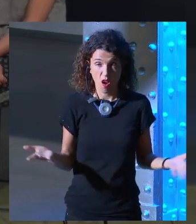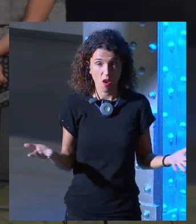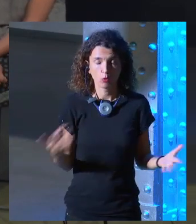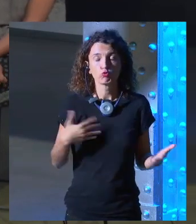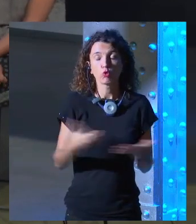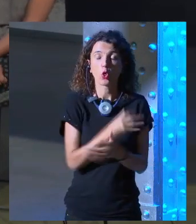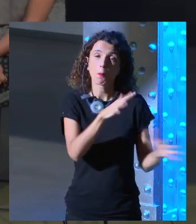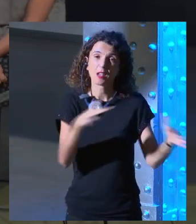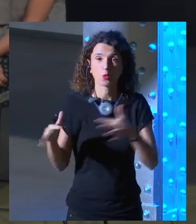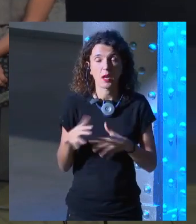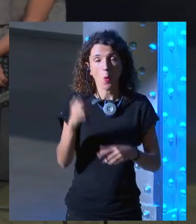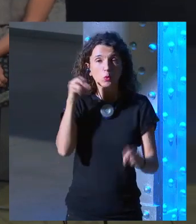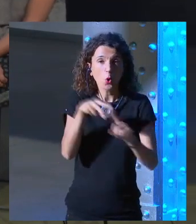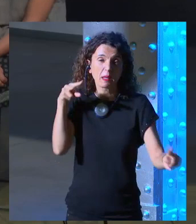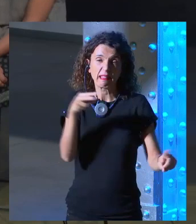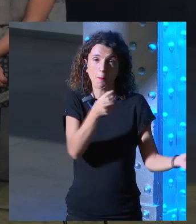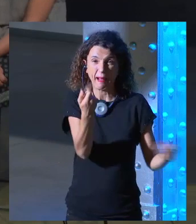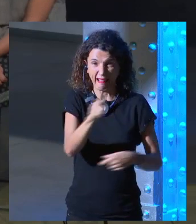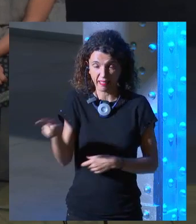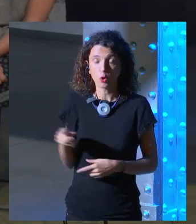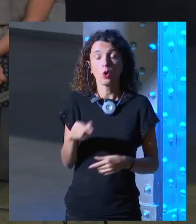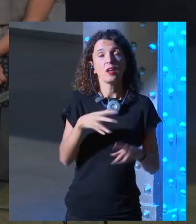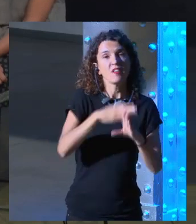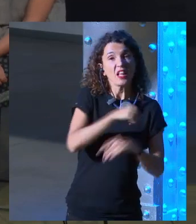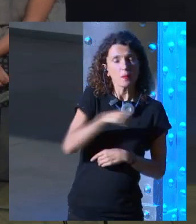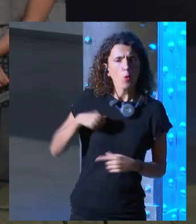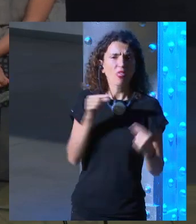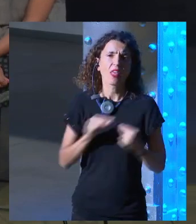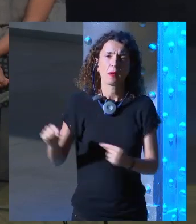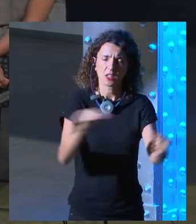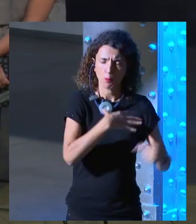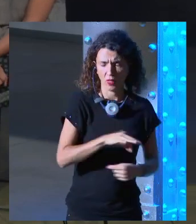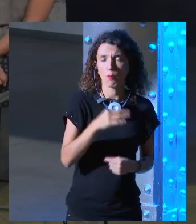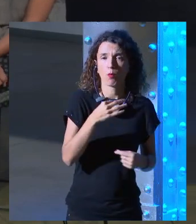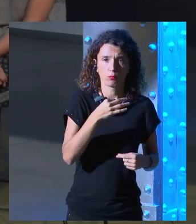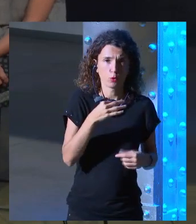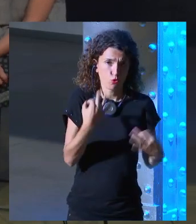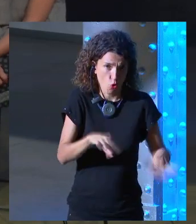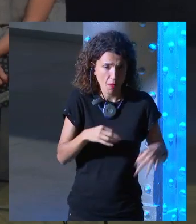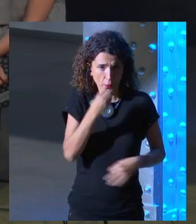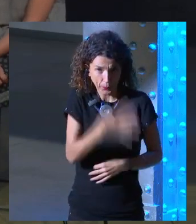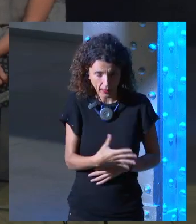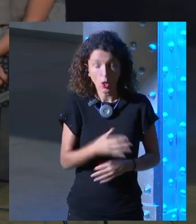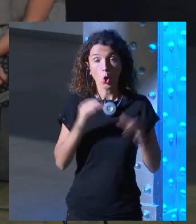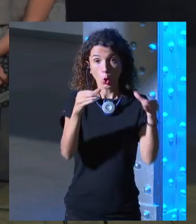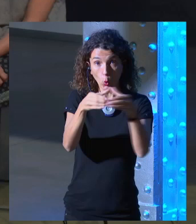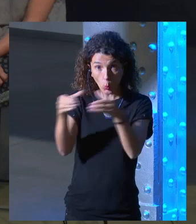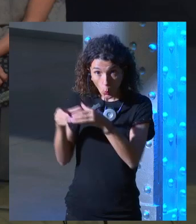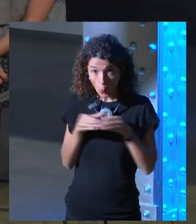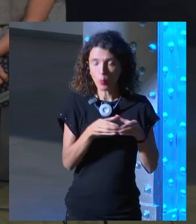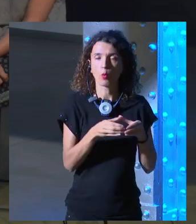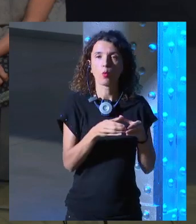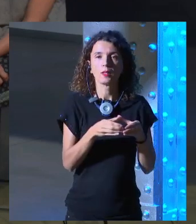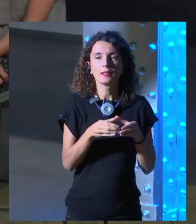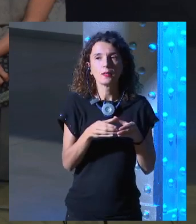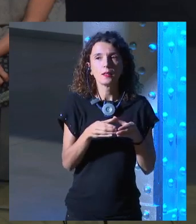views. Individually, we'll argue and we'll debate. That's fine. But standing up for what you believe in really matters,